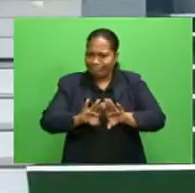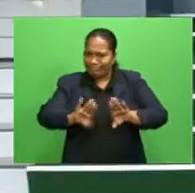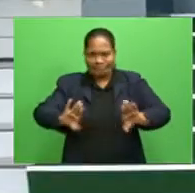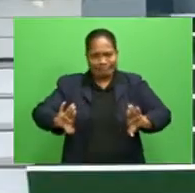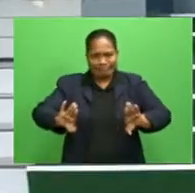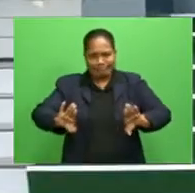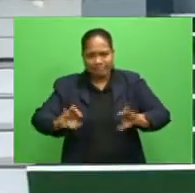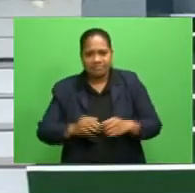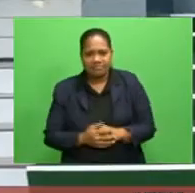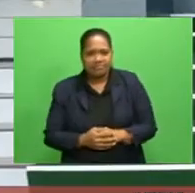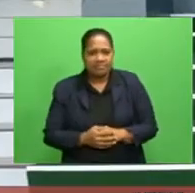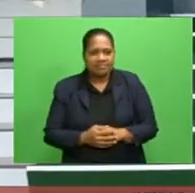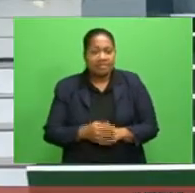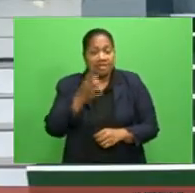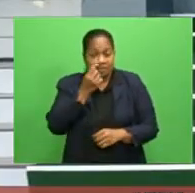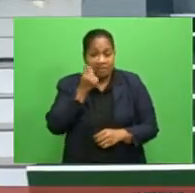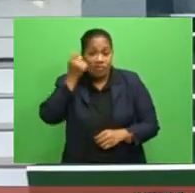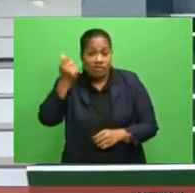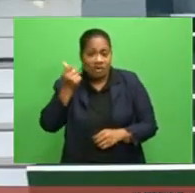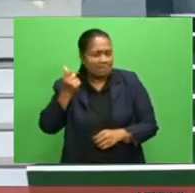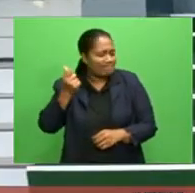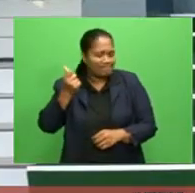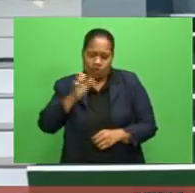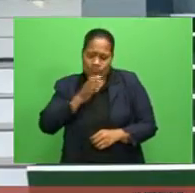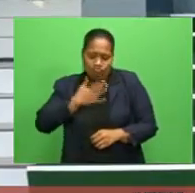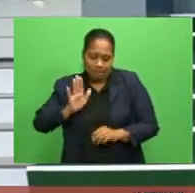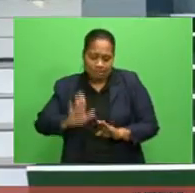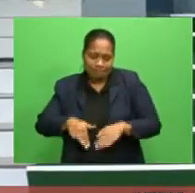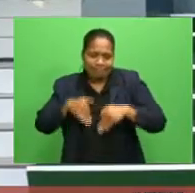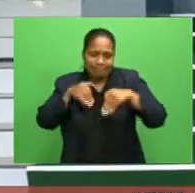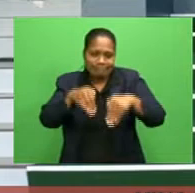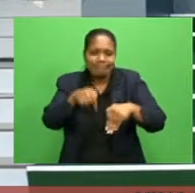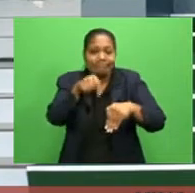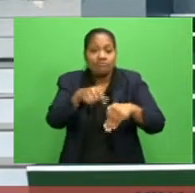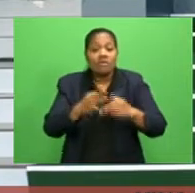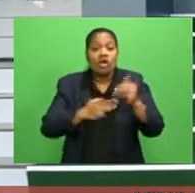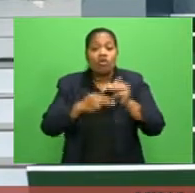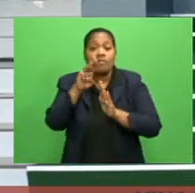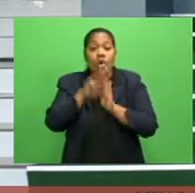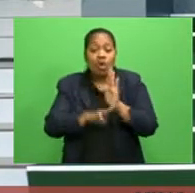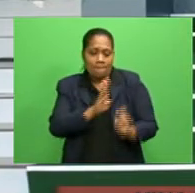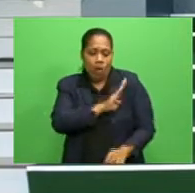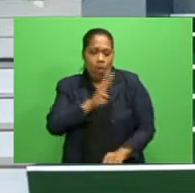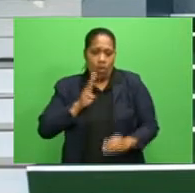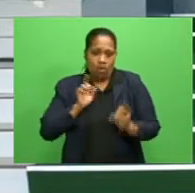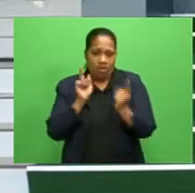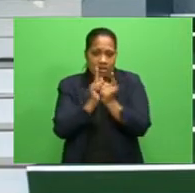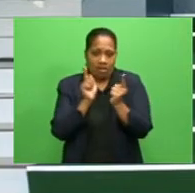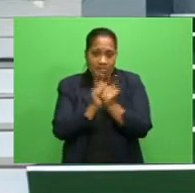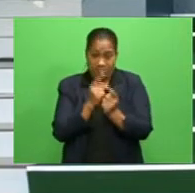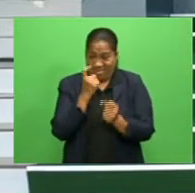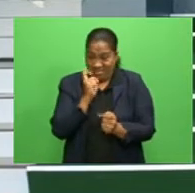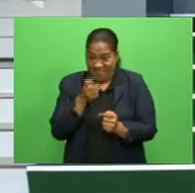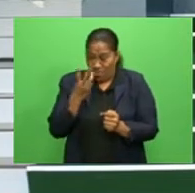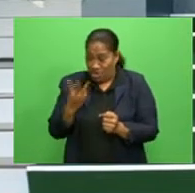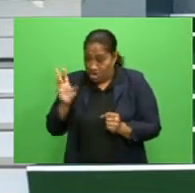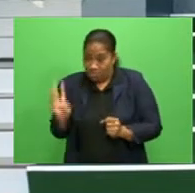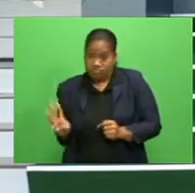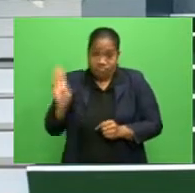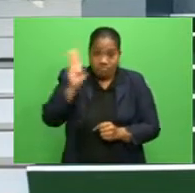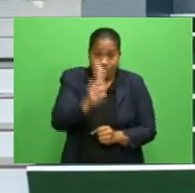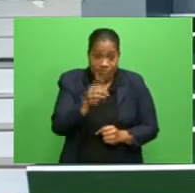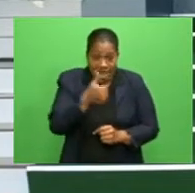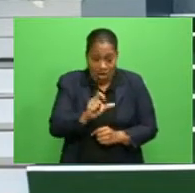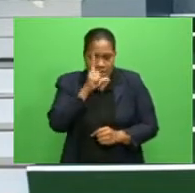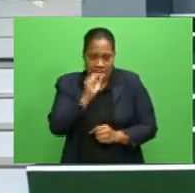demands. Sitiveni Rambuka refused to participate in the management board meeting unless 3 caucus members were allowed in. Suspended